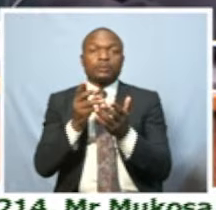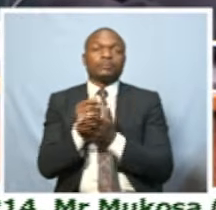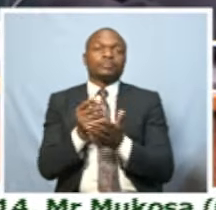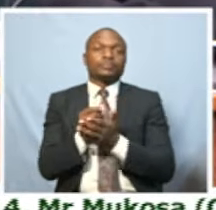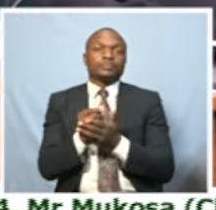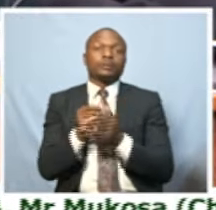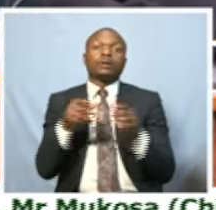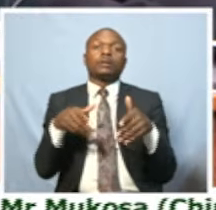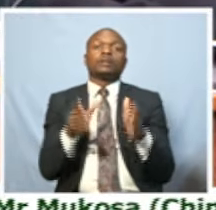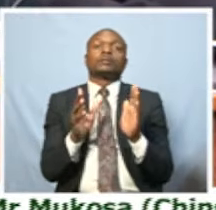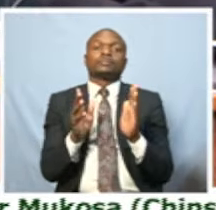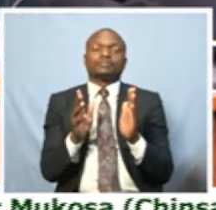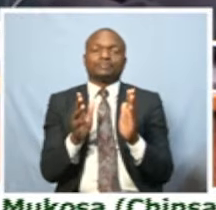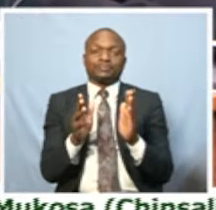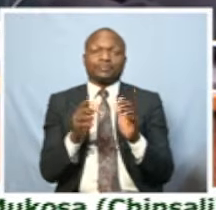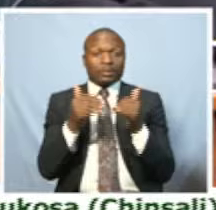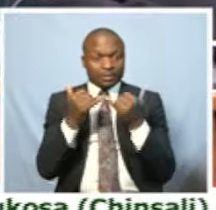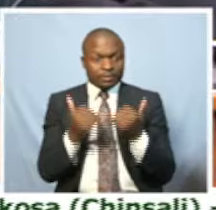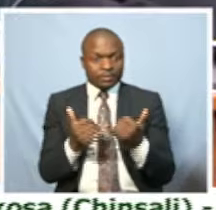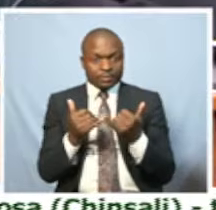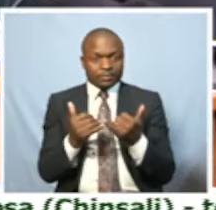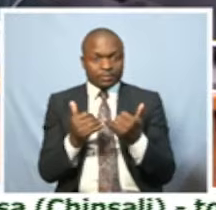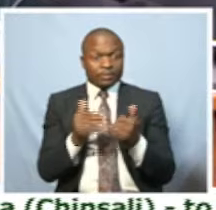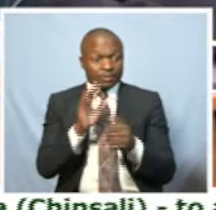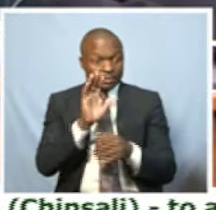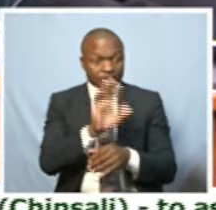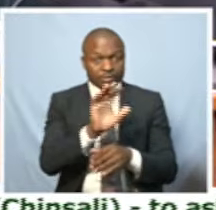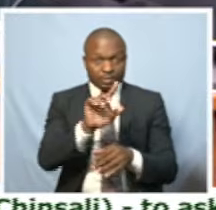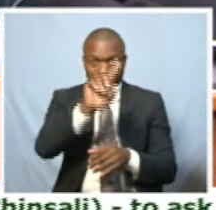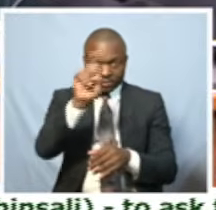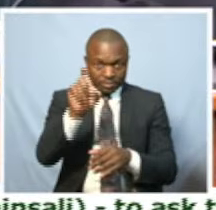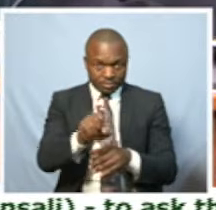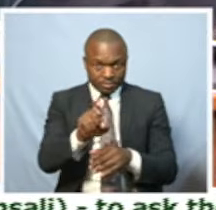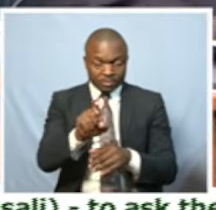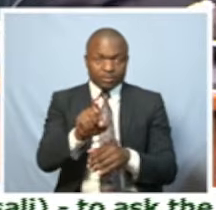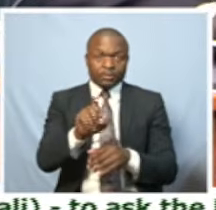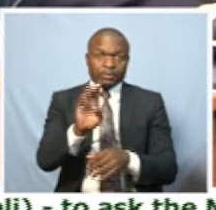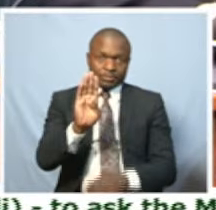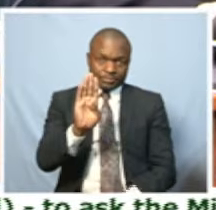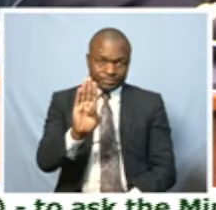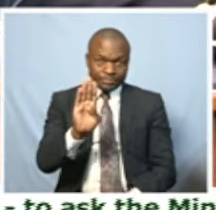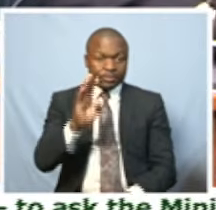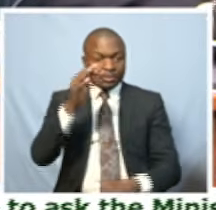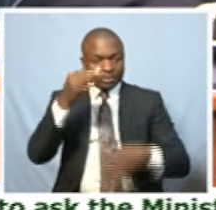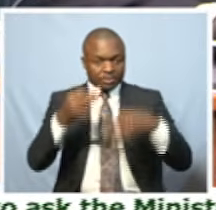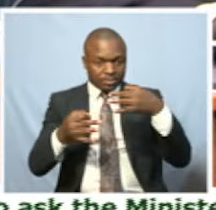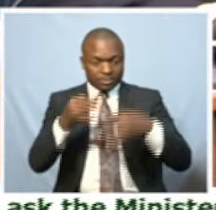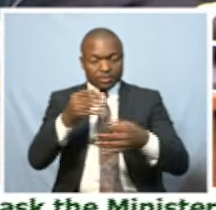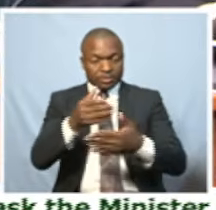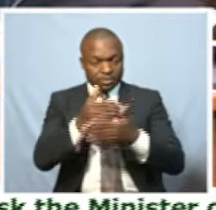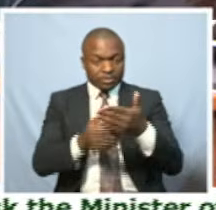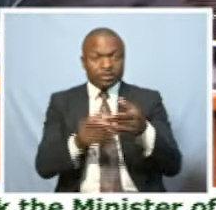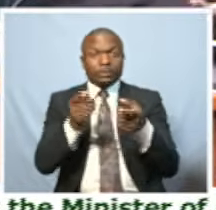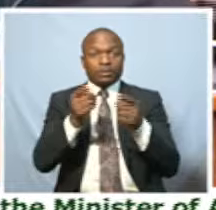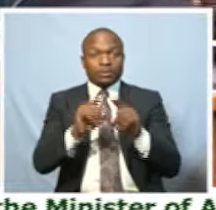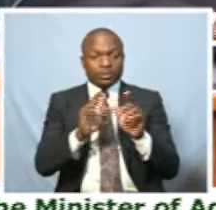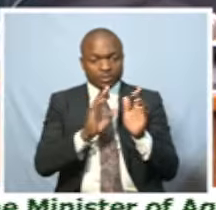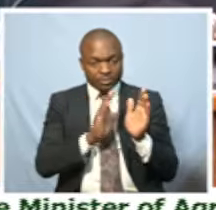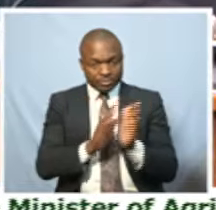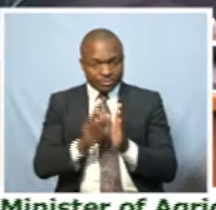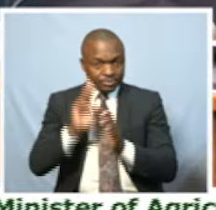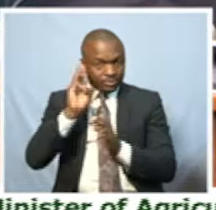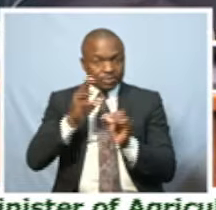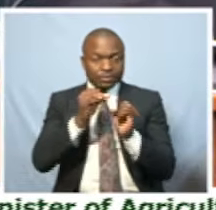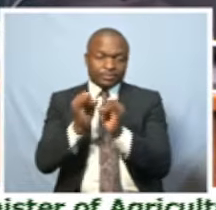resources permit. So now we go to his question, which is question B. If so, when the plans will be